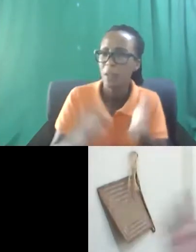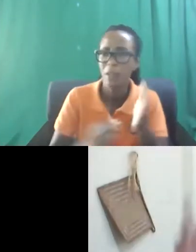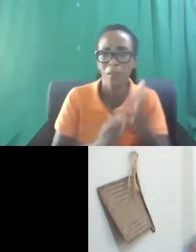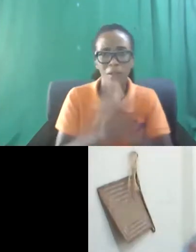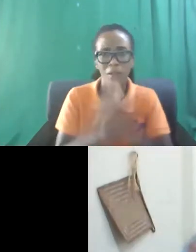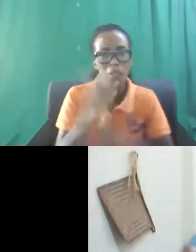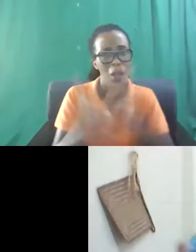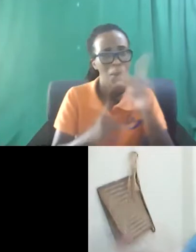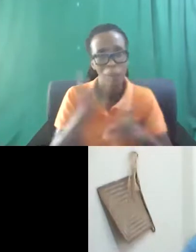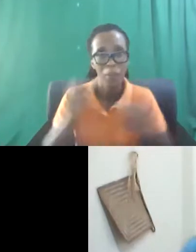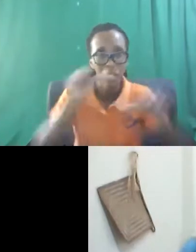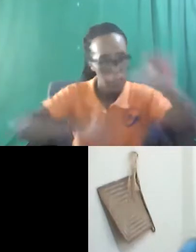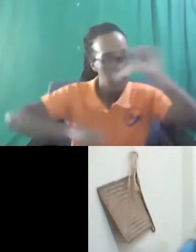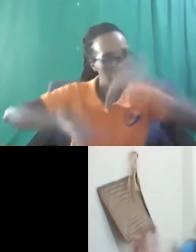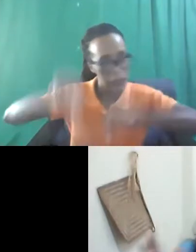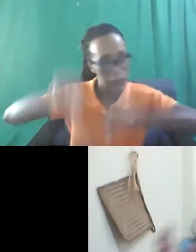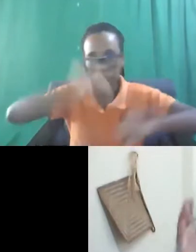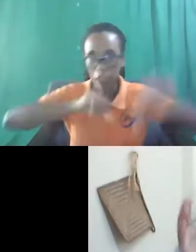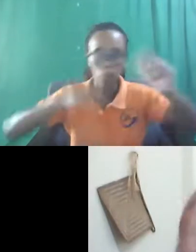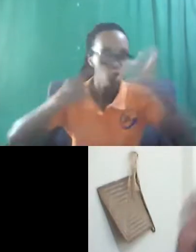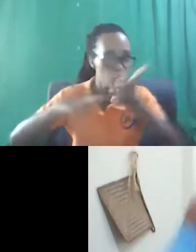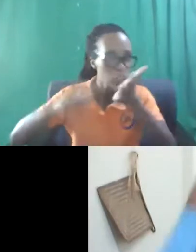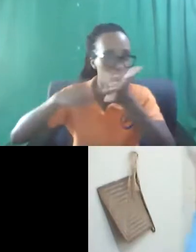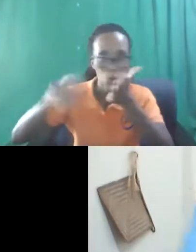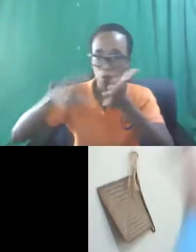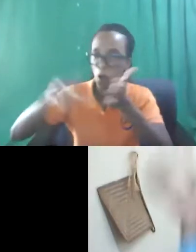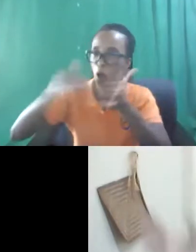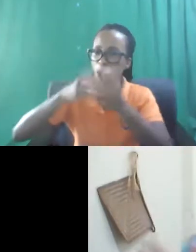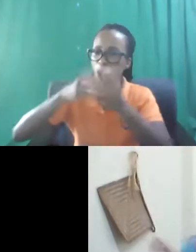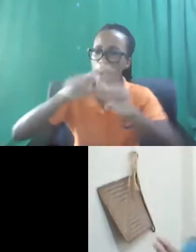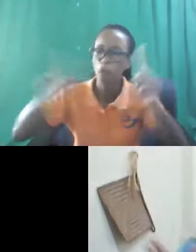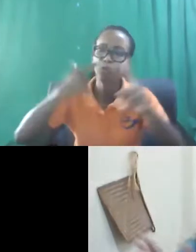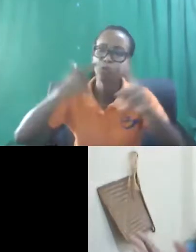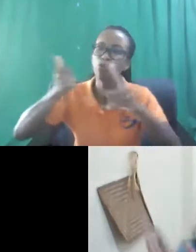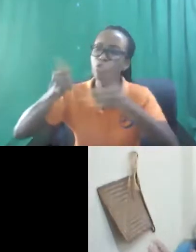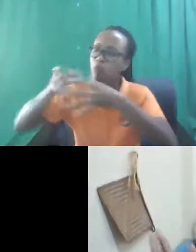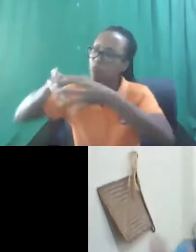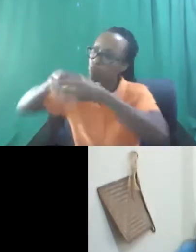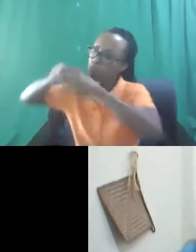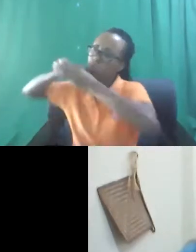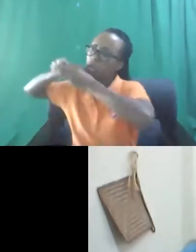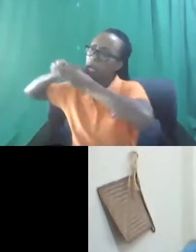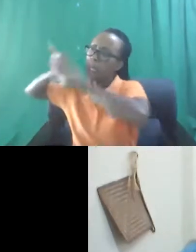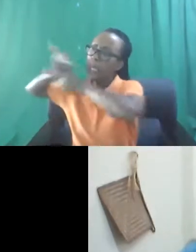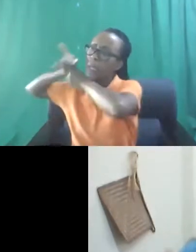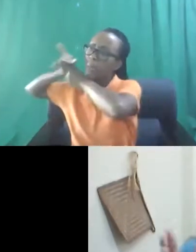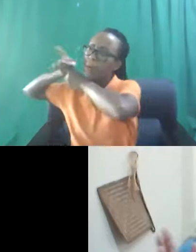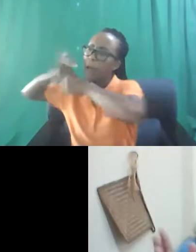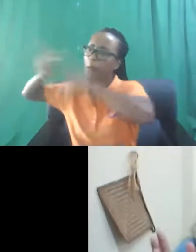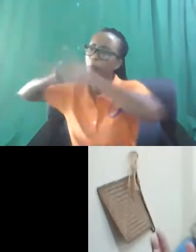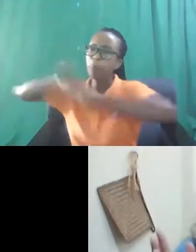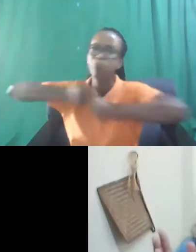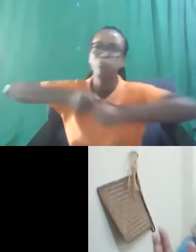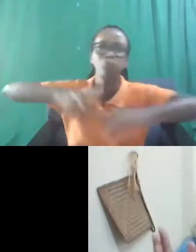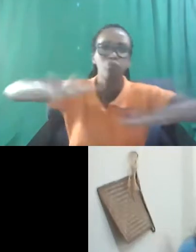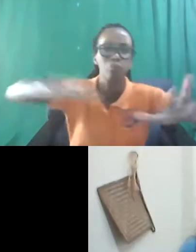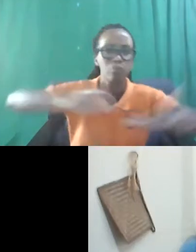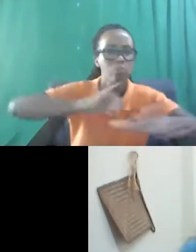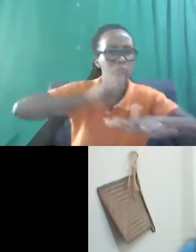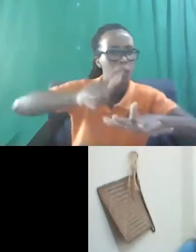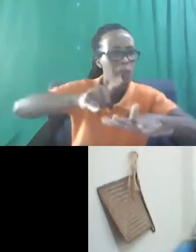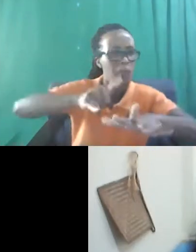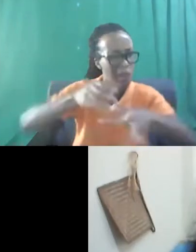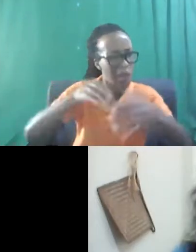do research all the time, but it sort of stays in this academic cloud and it doesn't always reach the public. So we